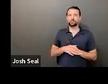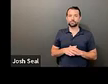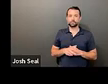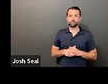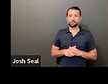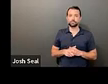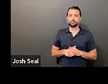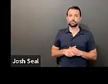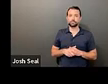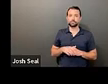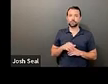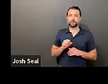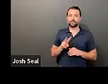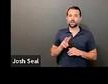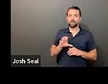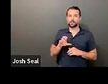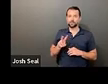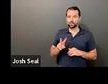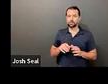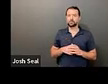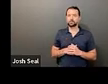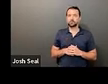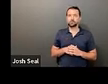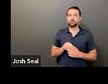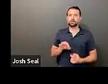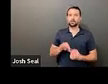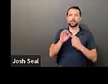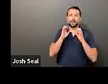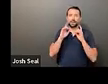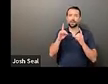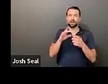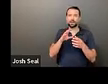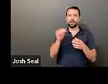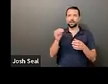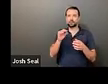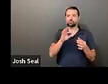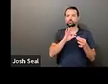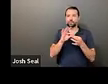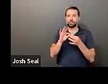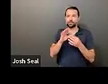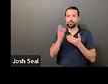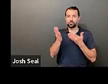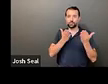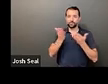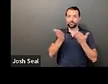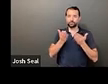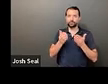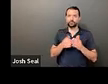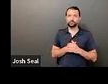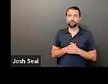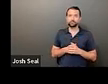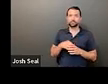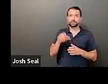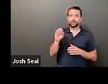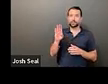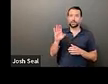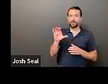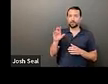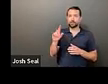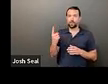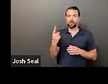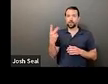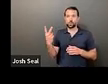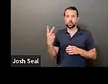look just again at the special ed and related services. We separated SVC1 and SVC2 out. So that's just a little bit